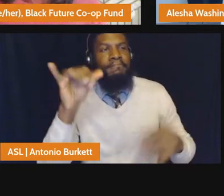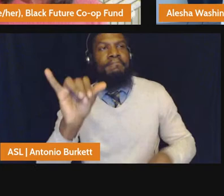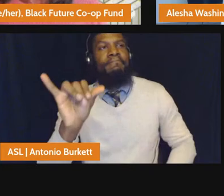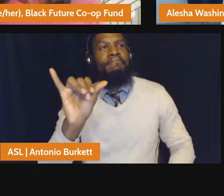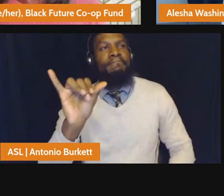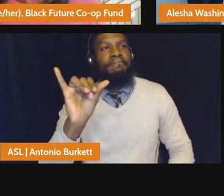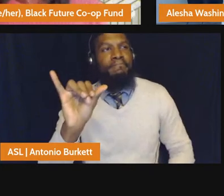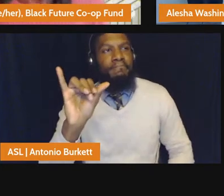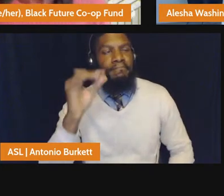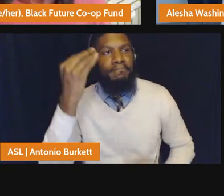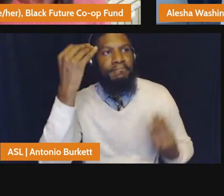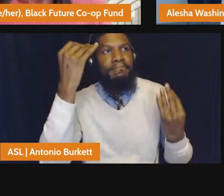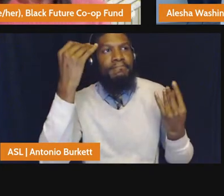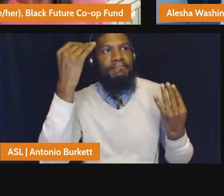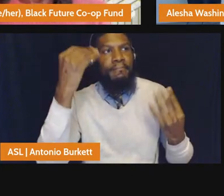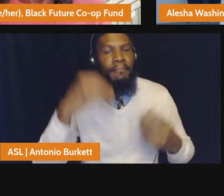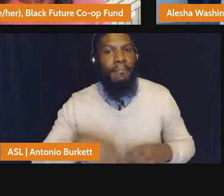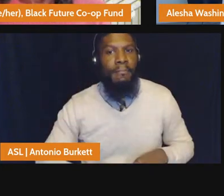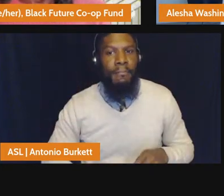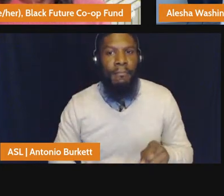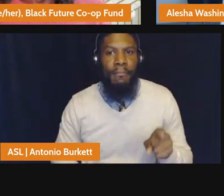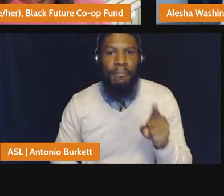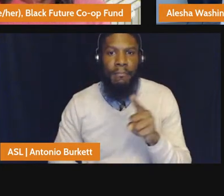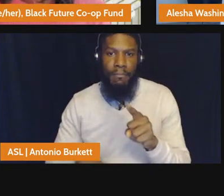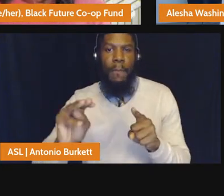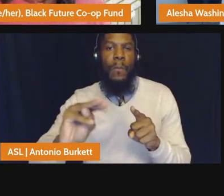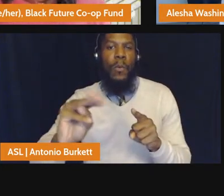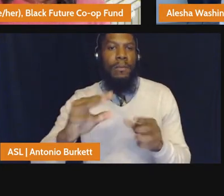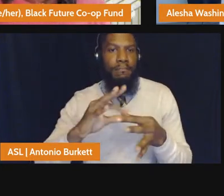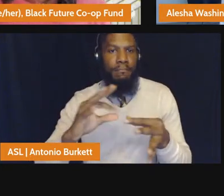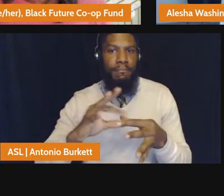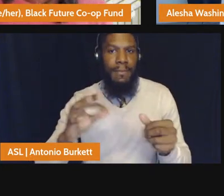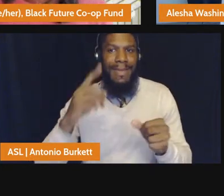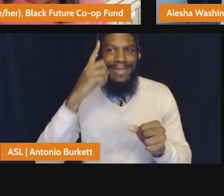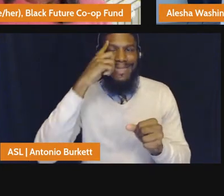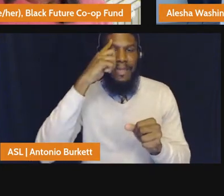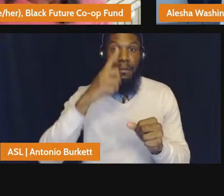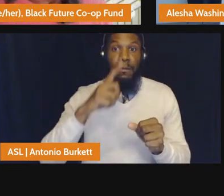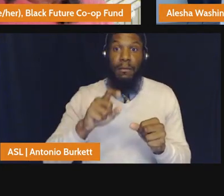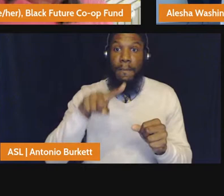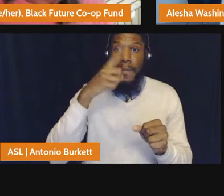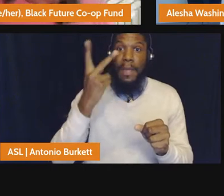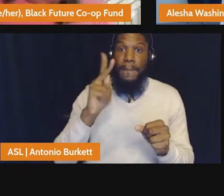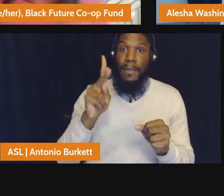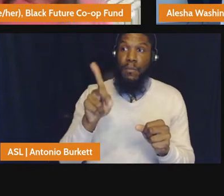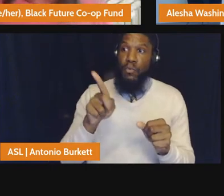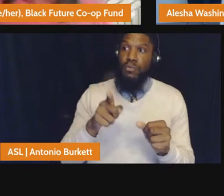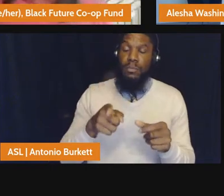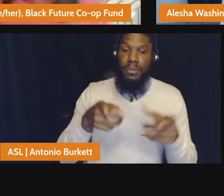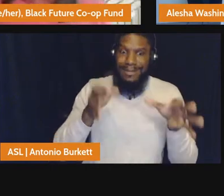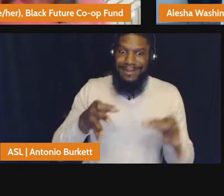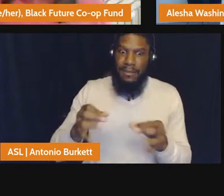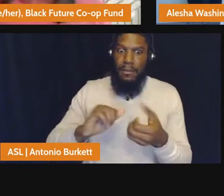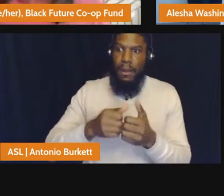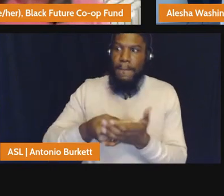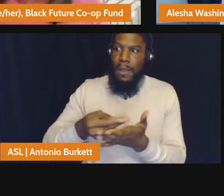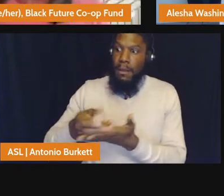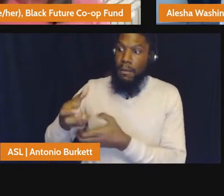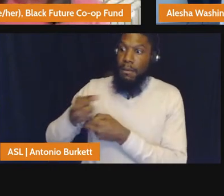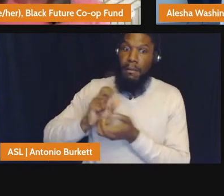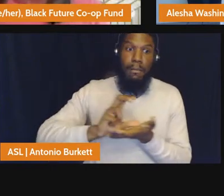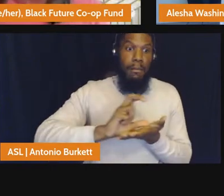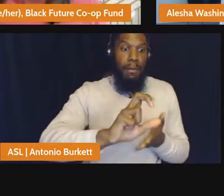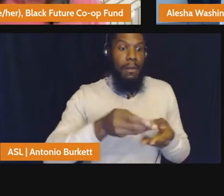I think this is one of those places where when Black people are the ones making the decisions about how money should be spent in their community, it might